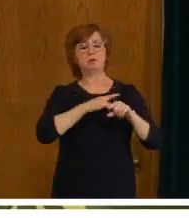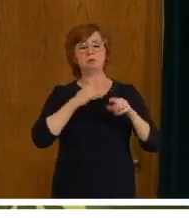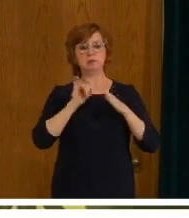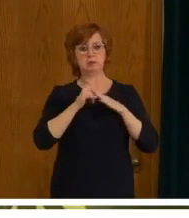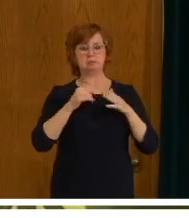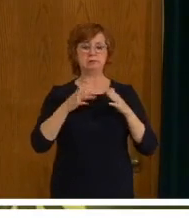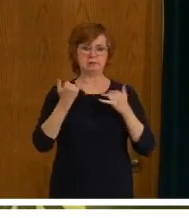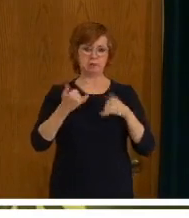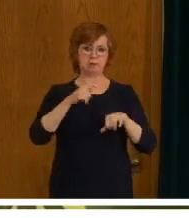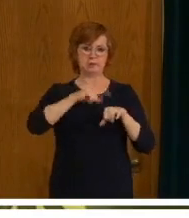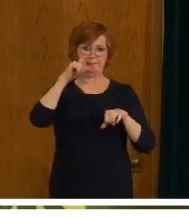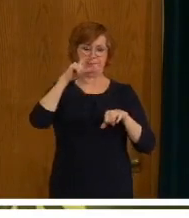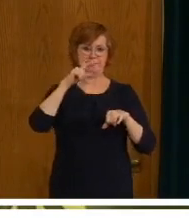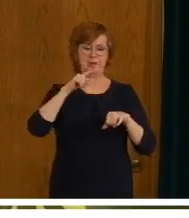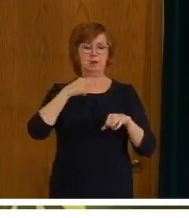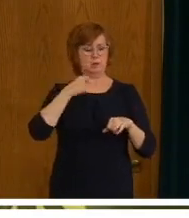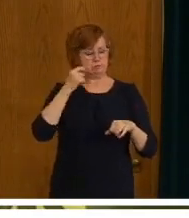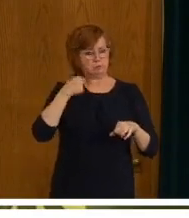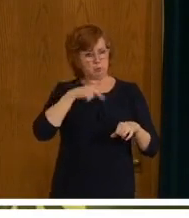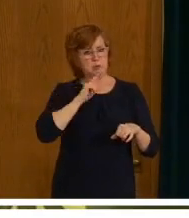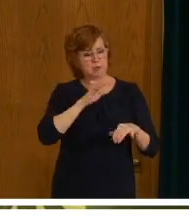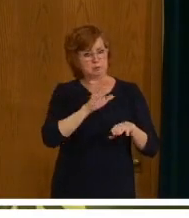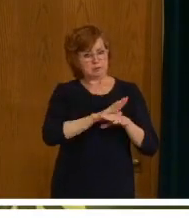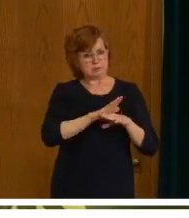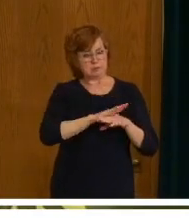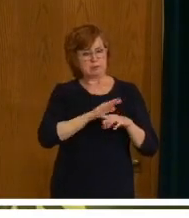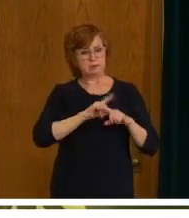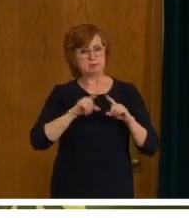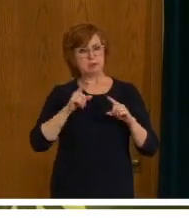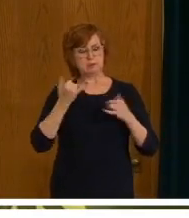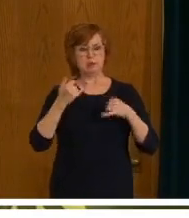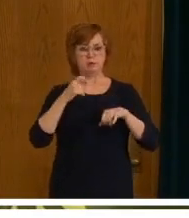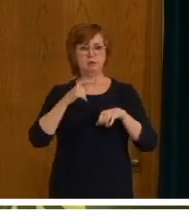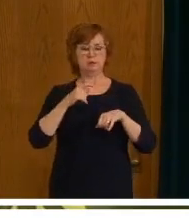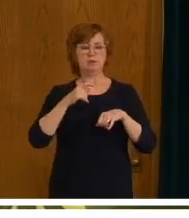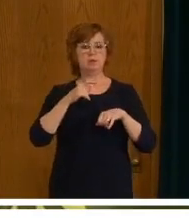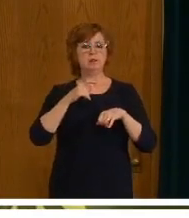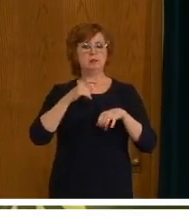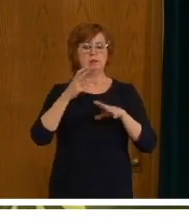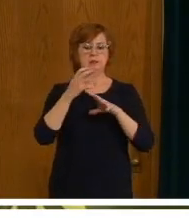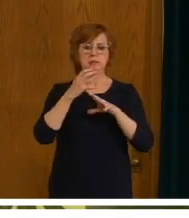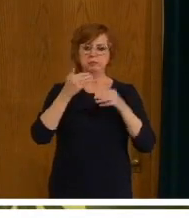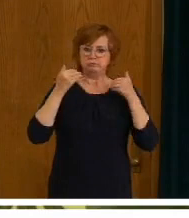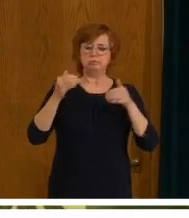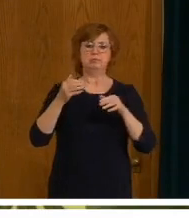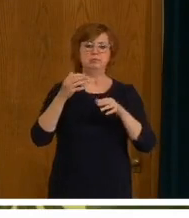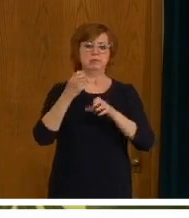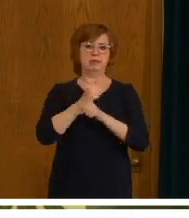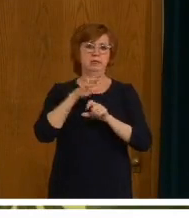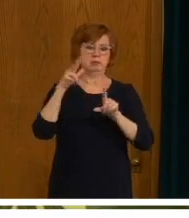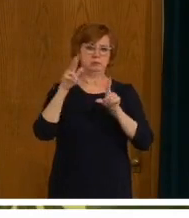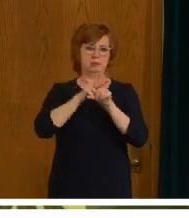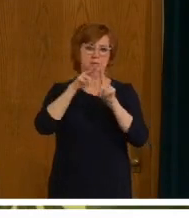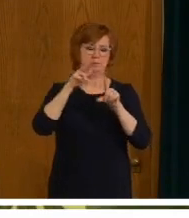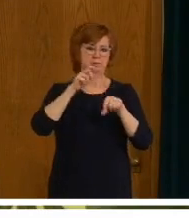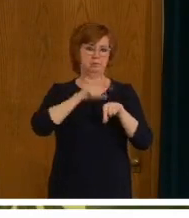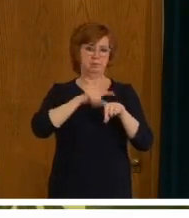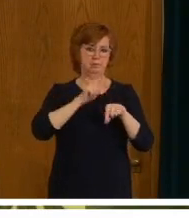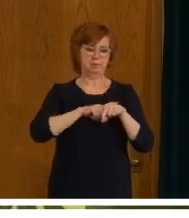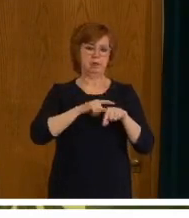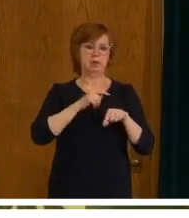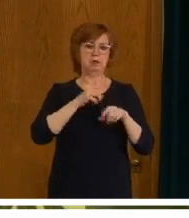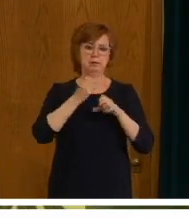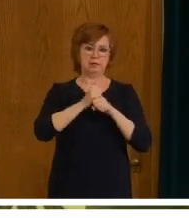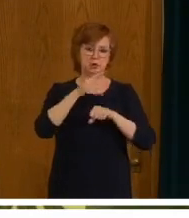been able to find the time, but now is our time to make that appointment. Ultimately, receive your first shot. Be counted in these numbers, make